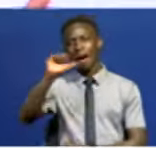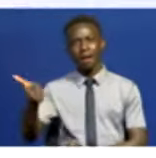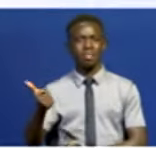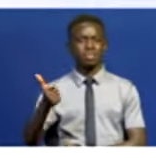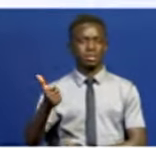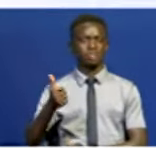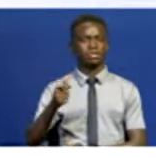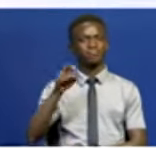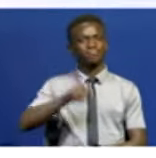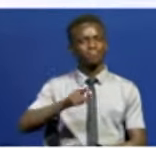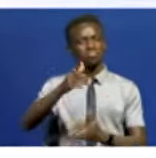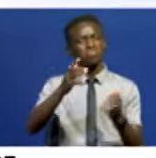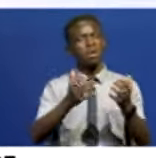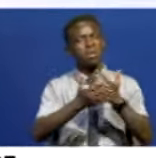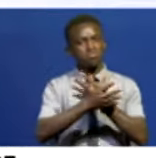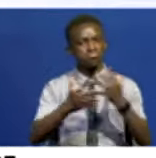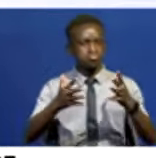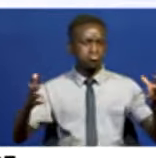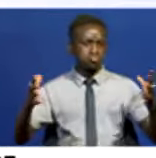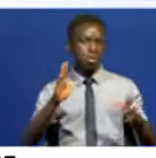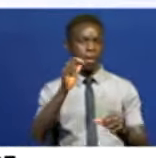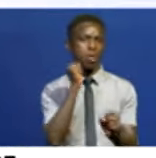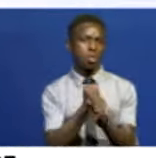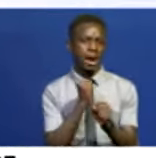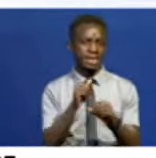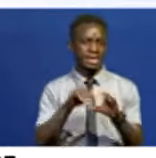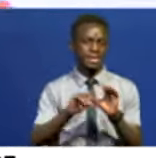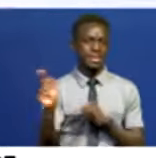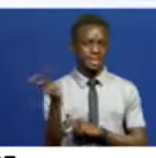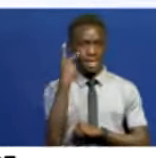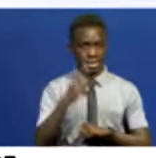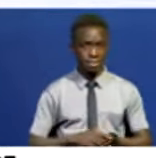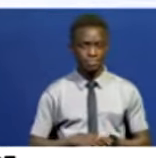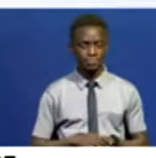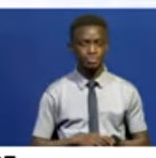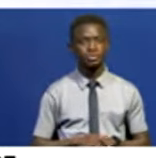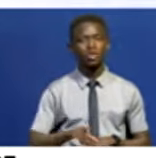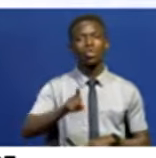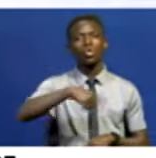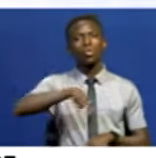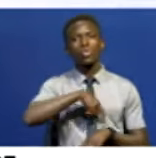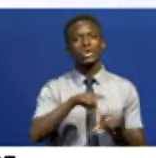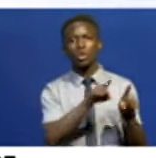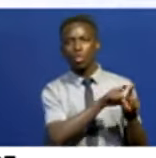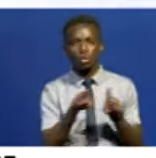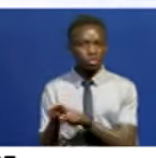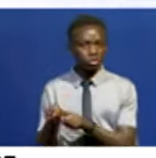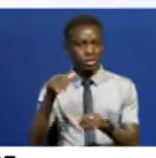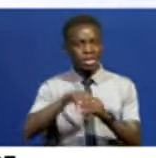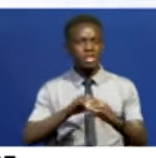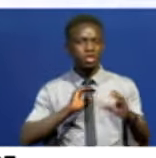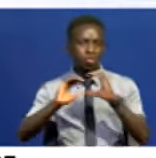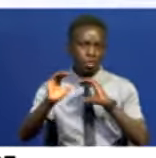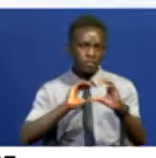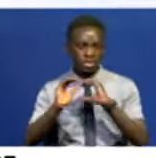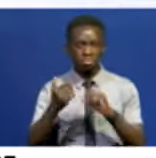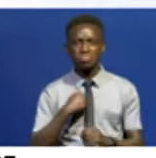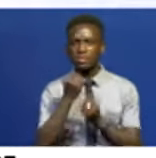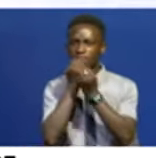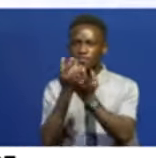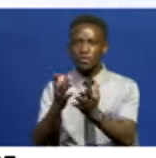your operations in Kenya. We are also in conversation, and I have told the Minister